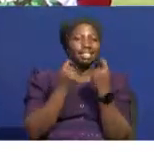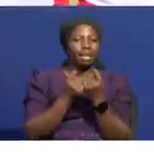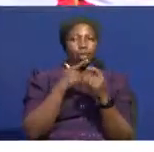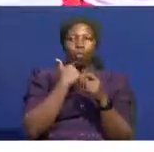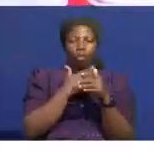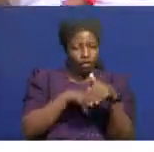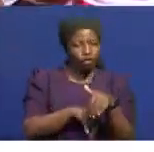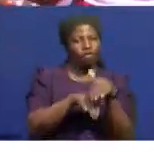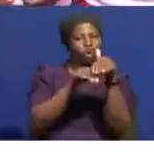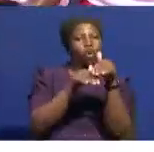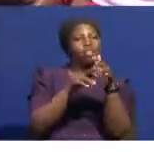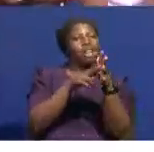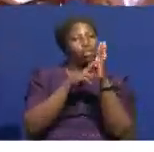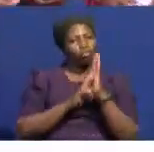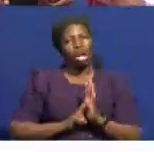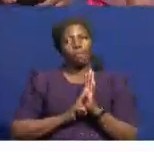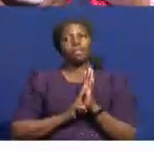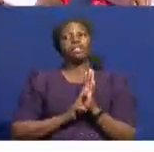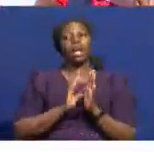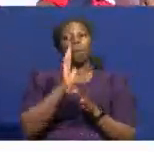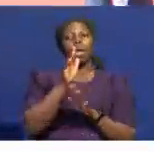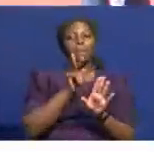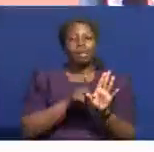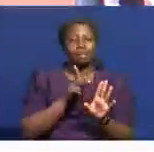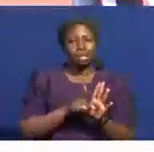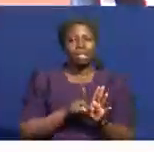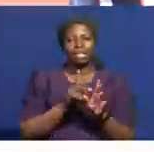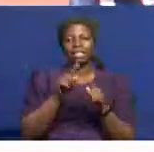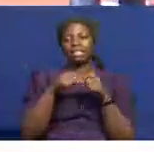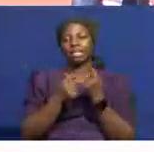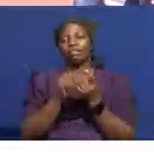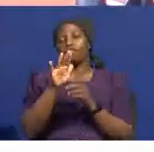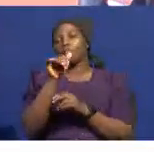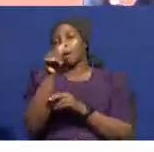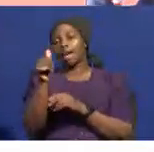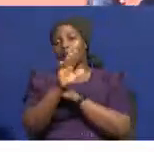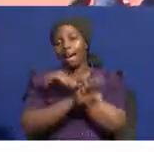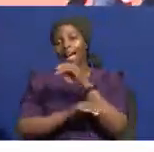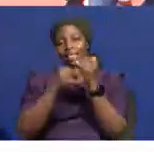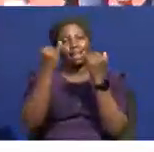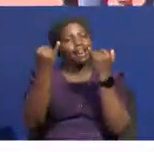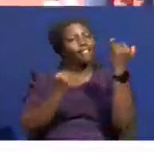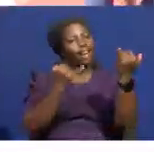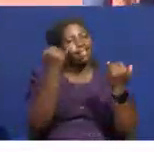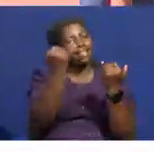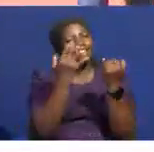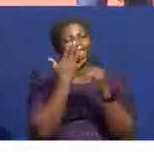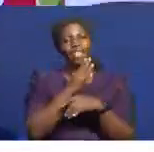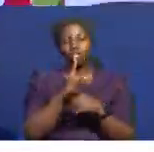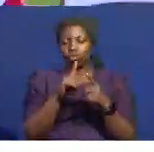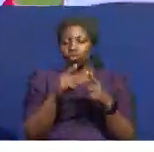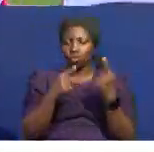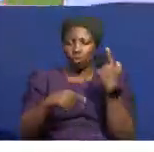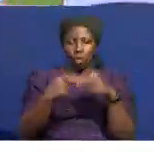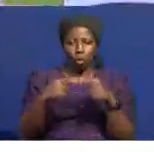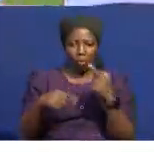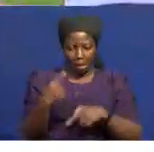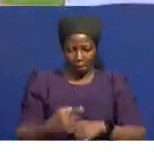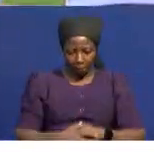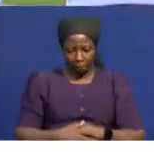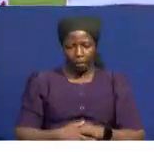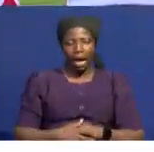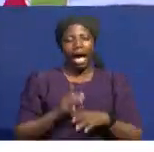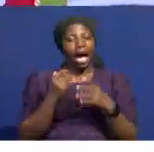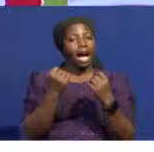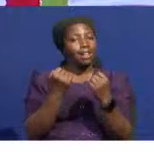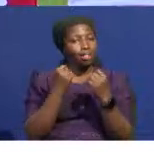anti-doping requirements took part in the event. Teams from other countries were also invited to compete in this event. A strong